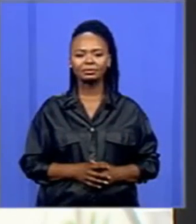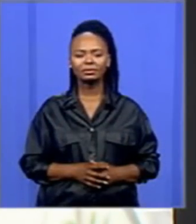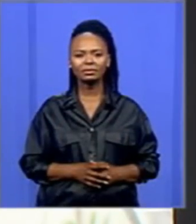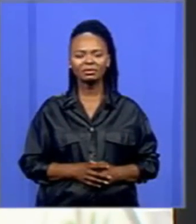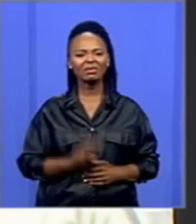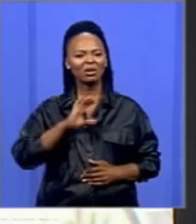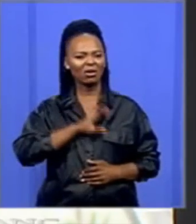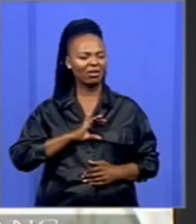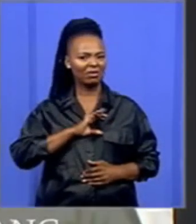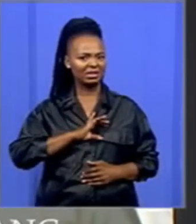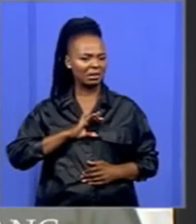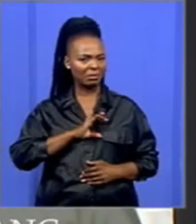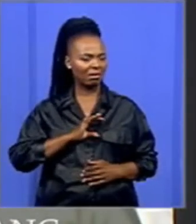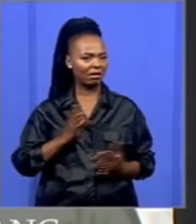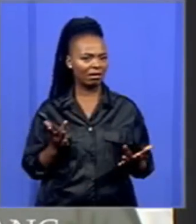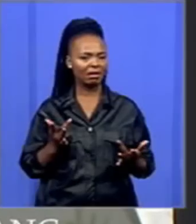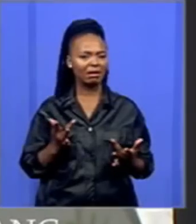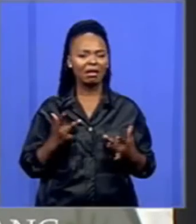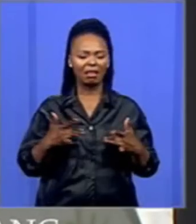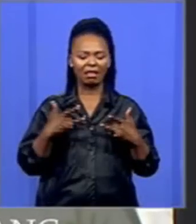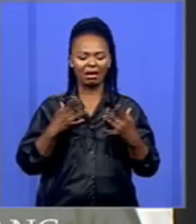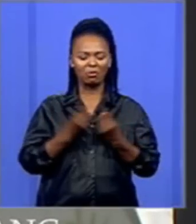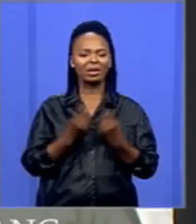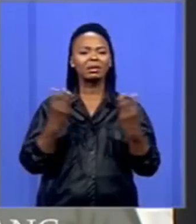comfortable living with people